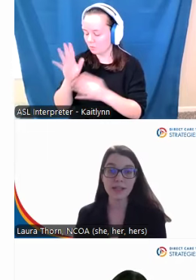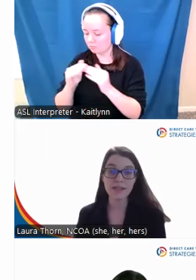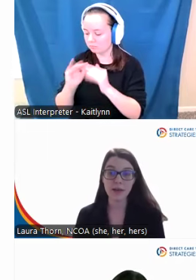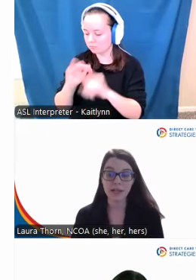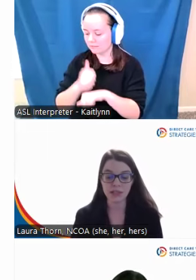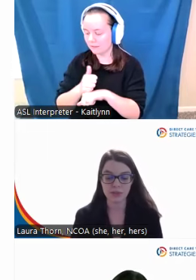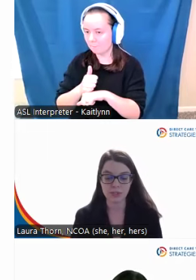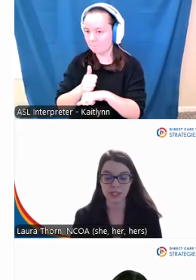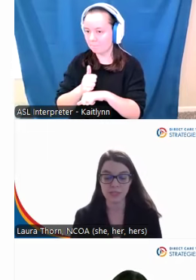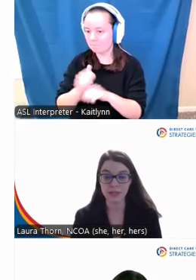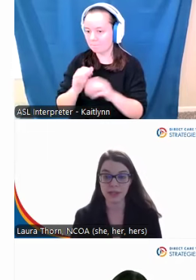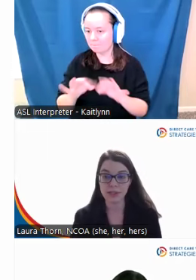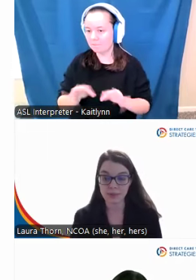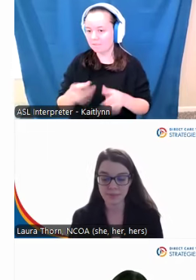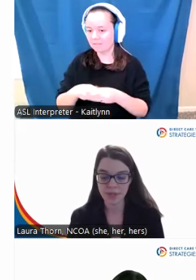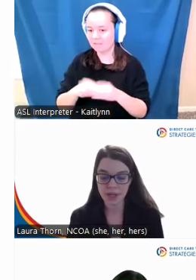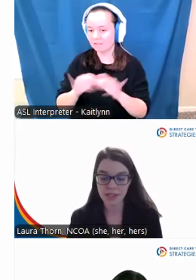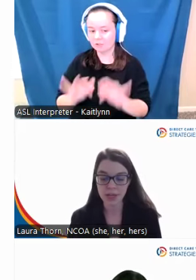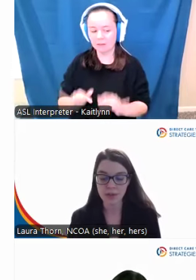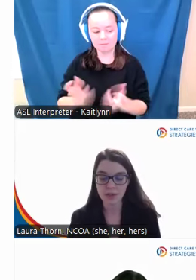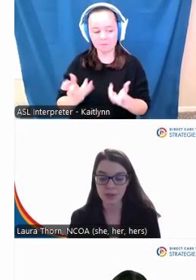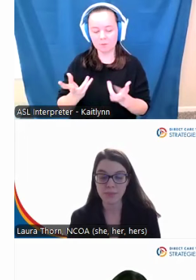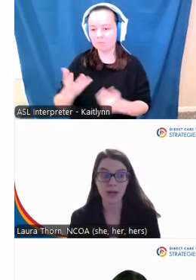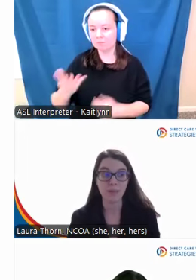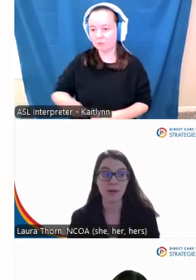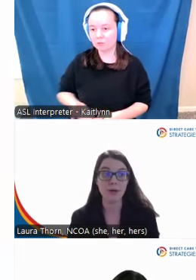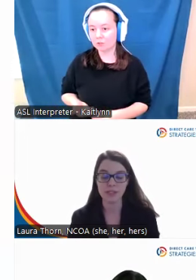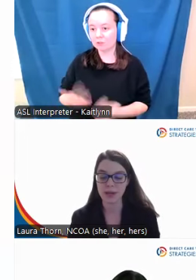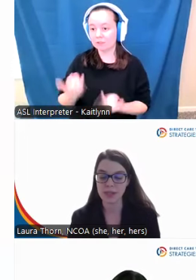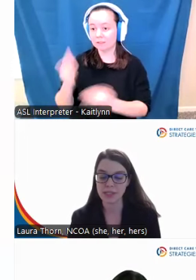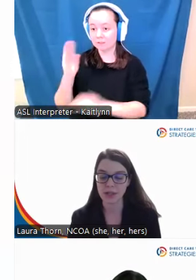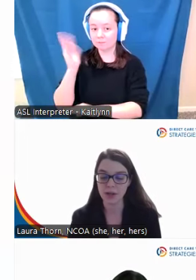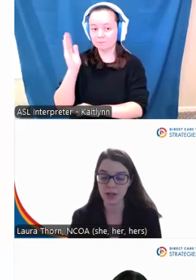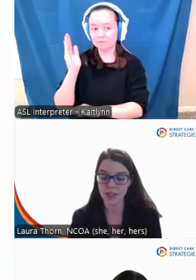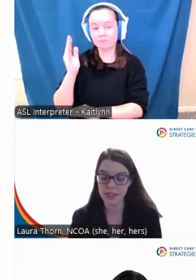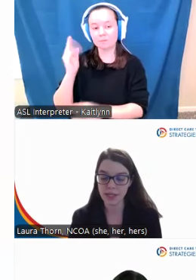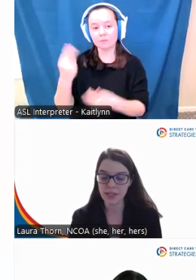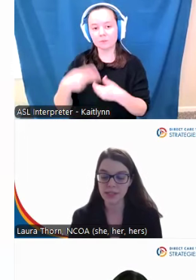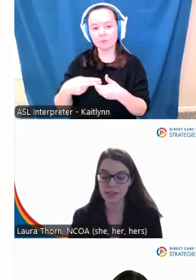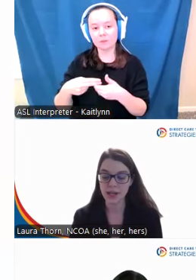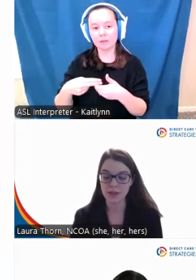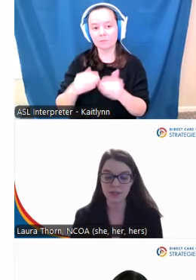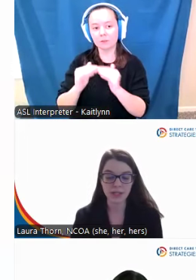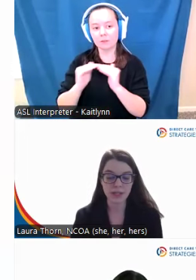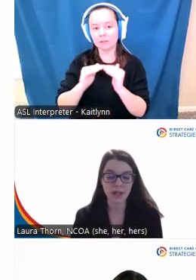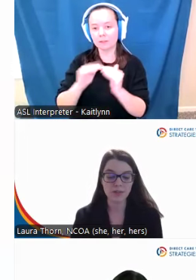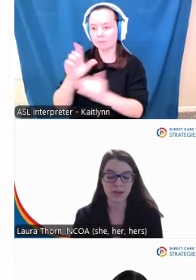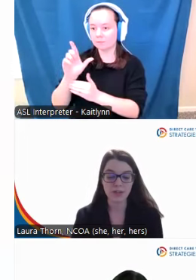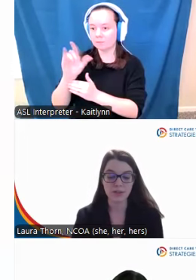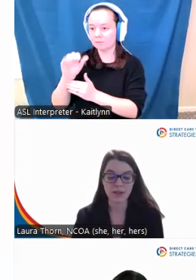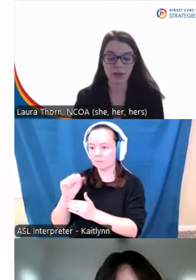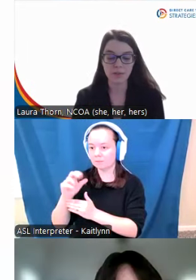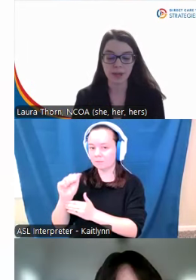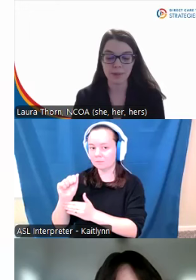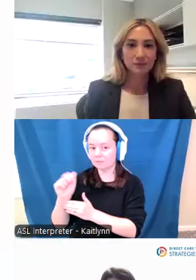I would now like to introduce today's speakers. Today we are joined by our Bipartisan Policy Center colleagues, Lisa Haratunian,